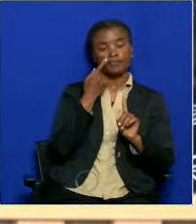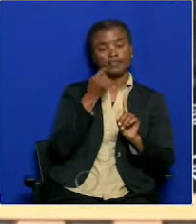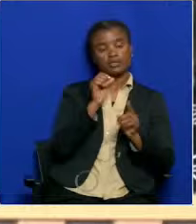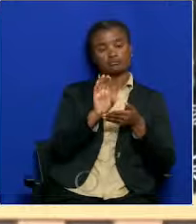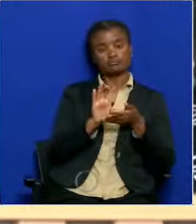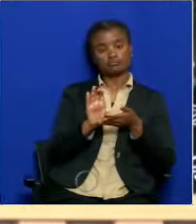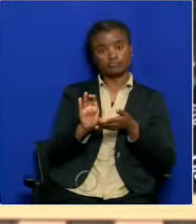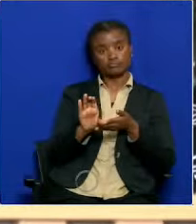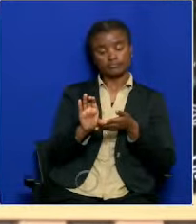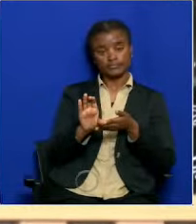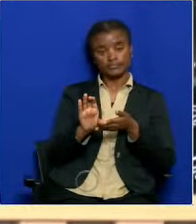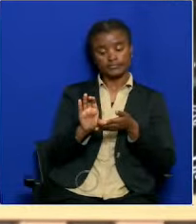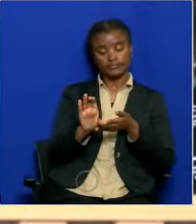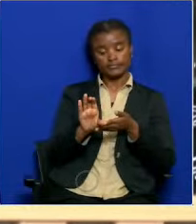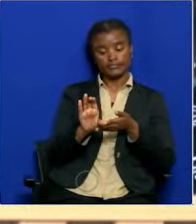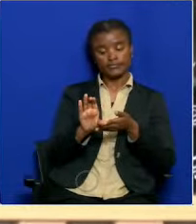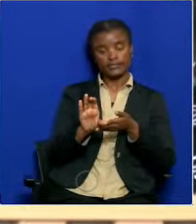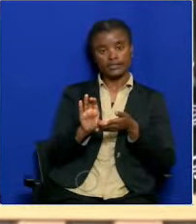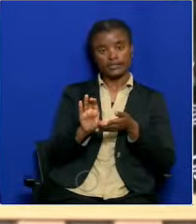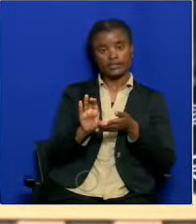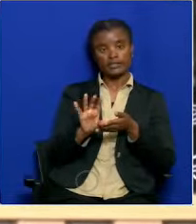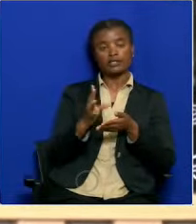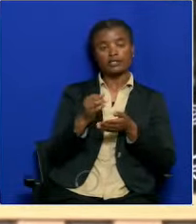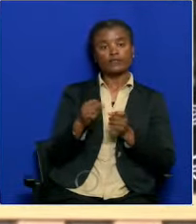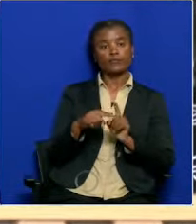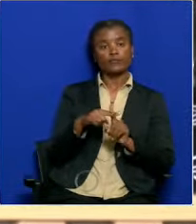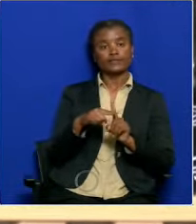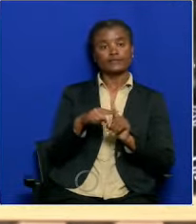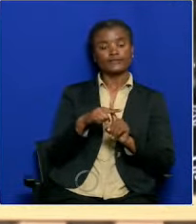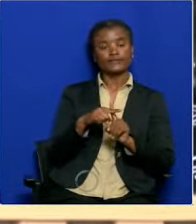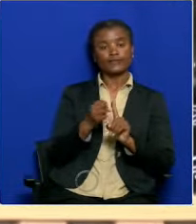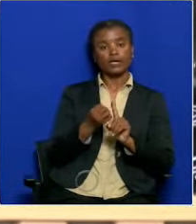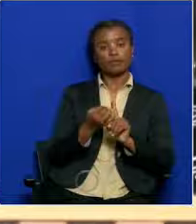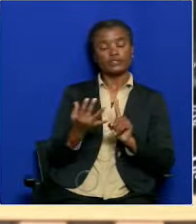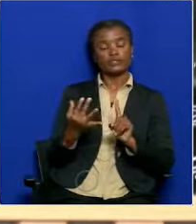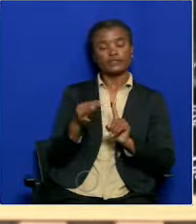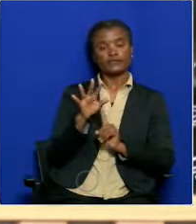You had a positive balance of 50,000. Can you see that?